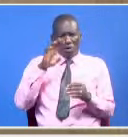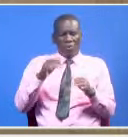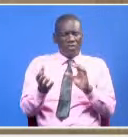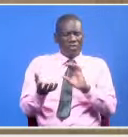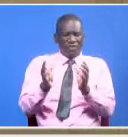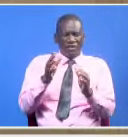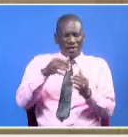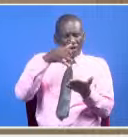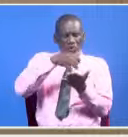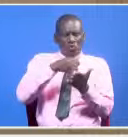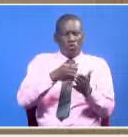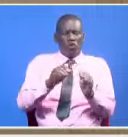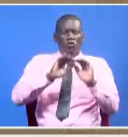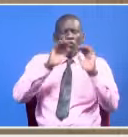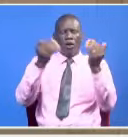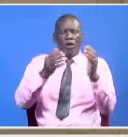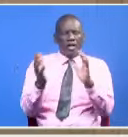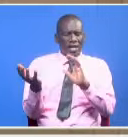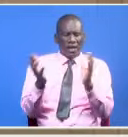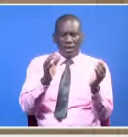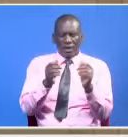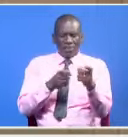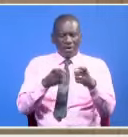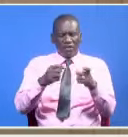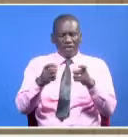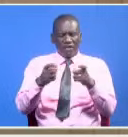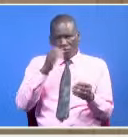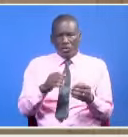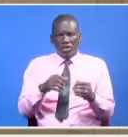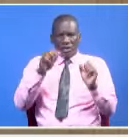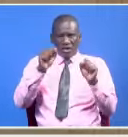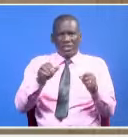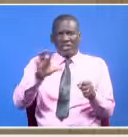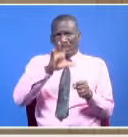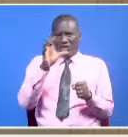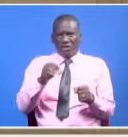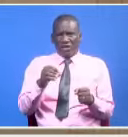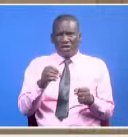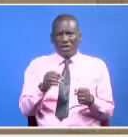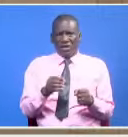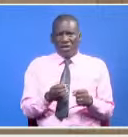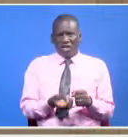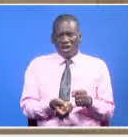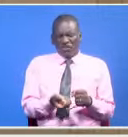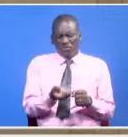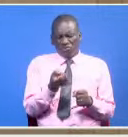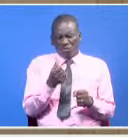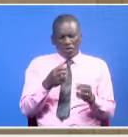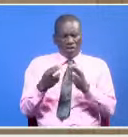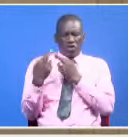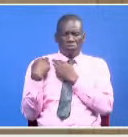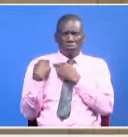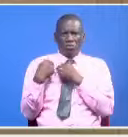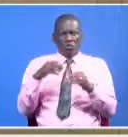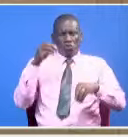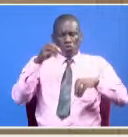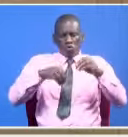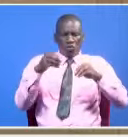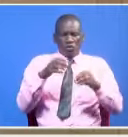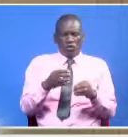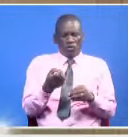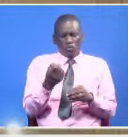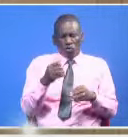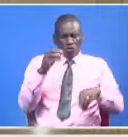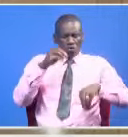and inclusivity of global climate governance, because while Africa bears the smallest responsibility to or contribution to the